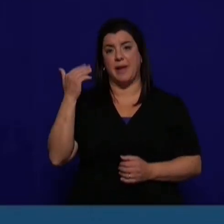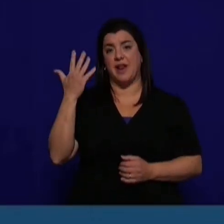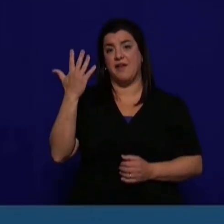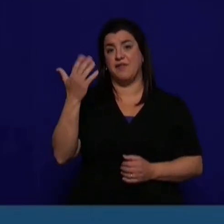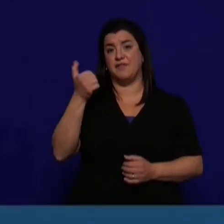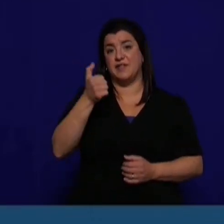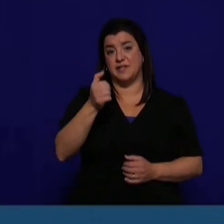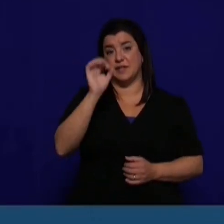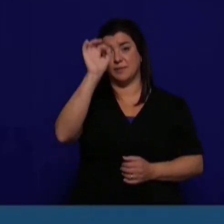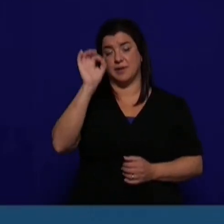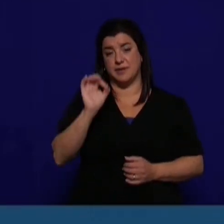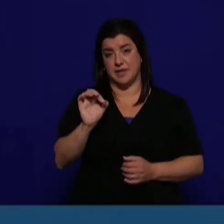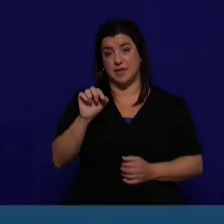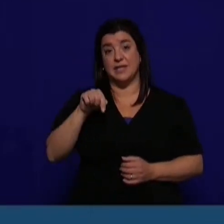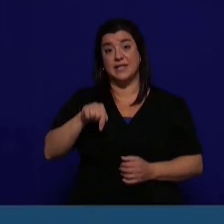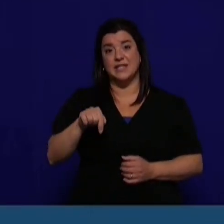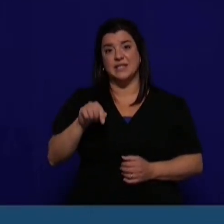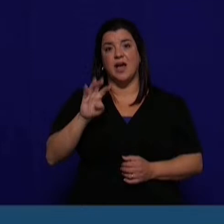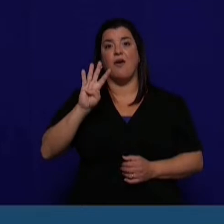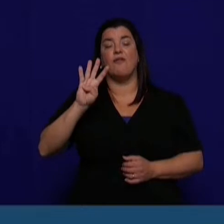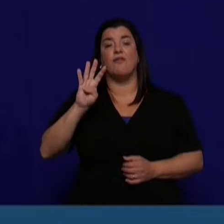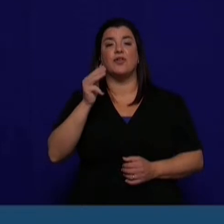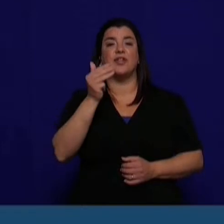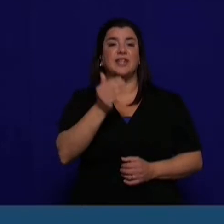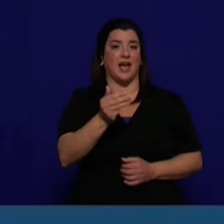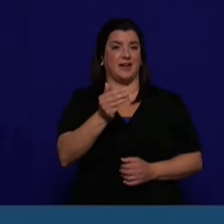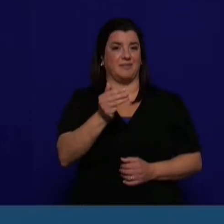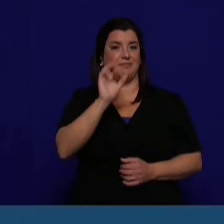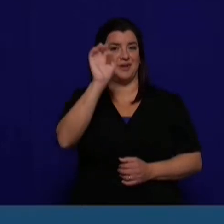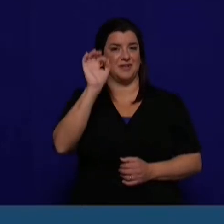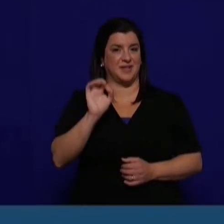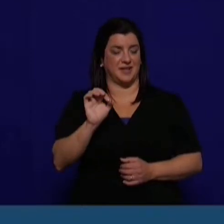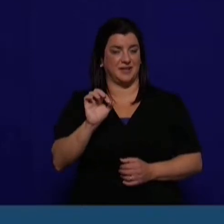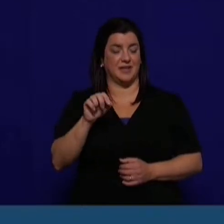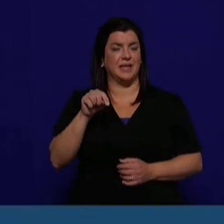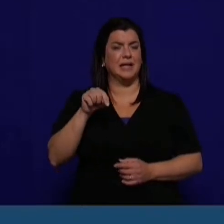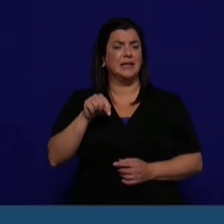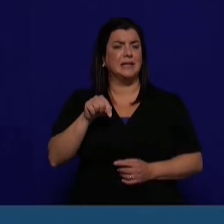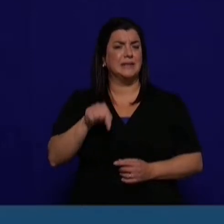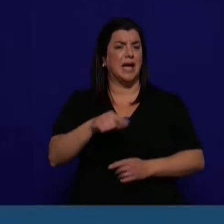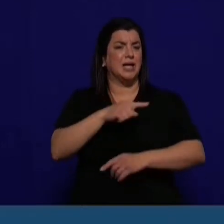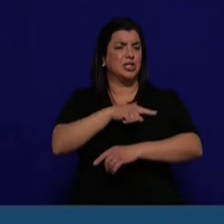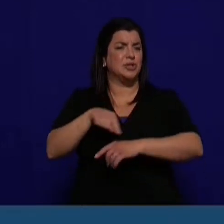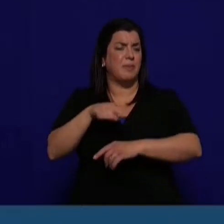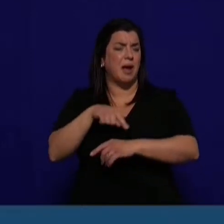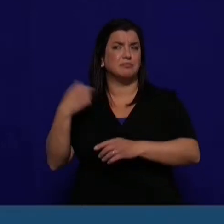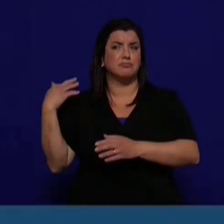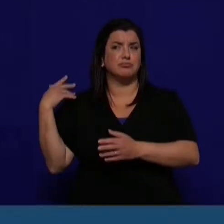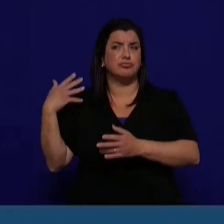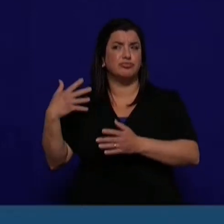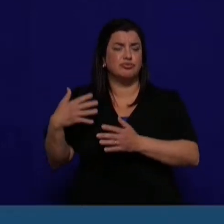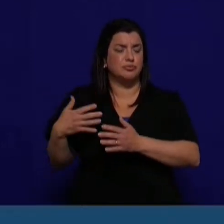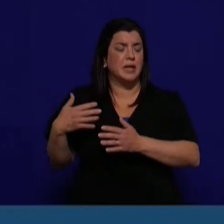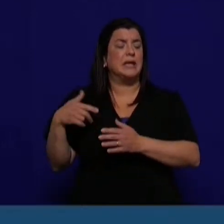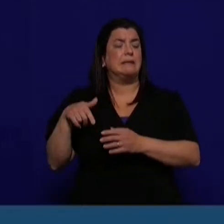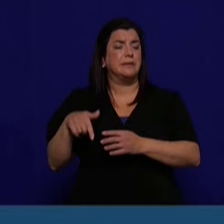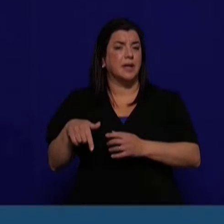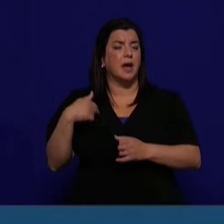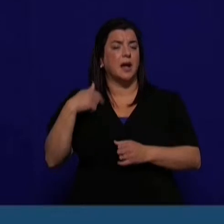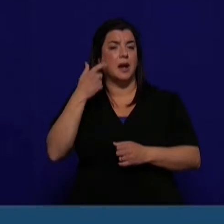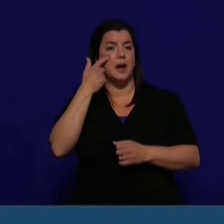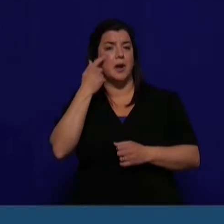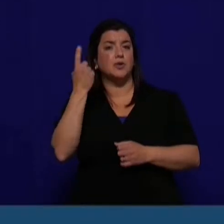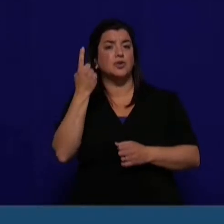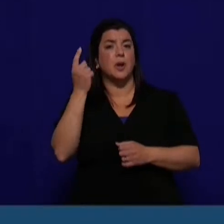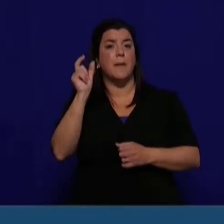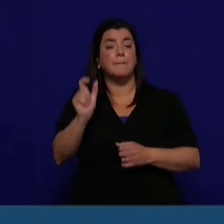għal 49%. L-iktar impatt li kellna f'dan l-aħħar ġimgħat kien fuq il-persuni li rajna li kienu